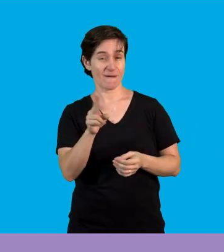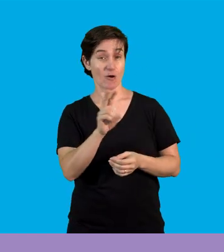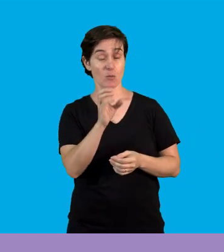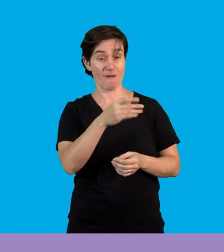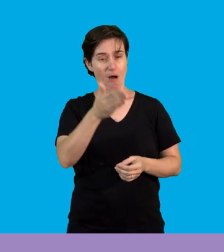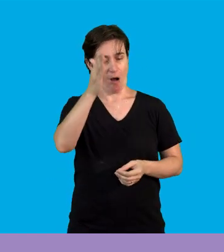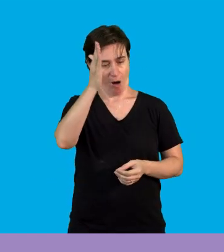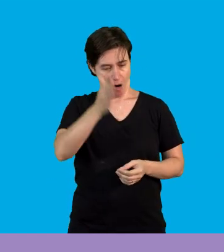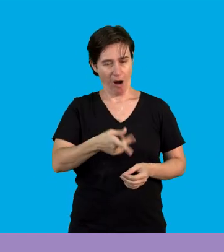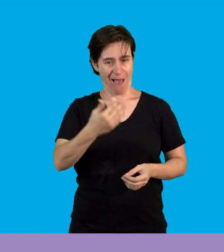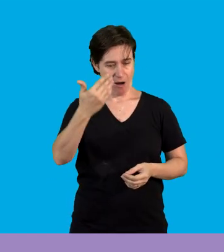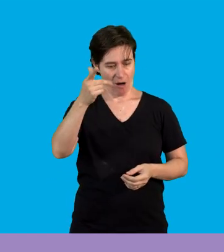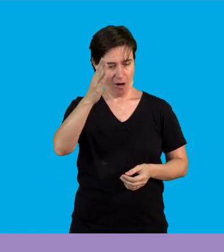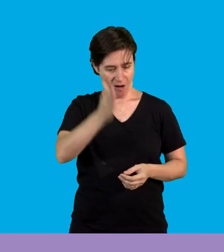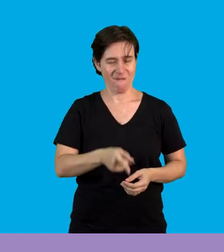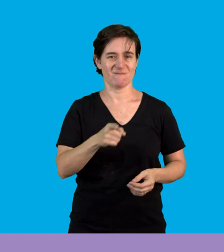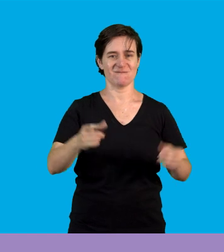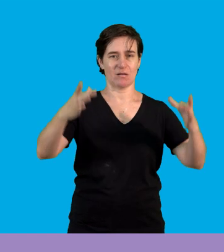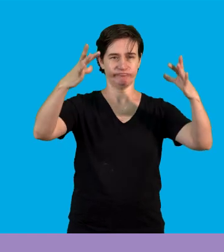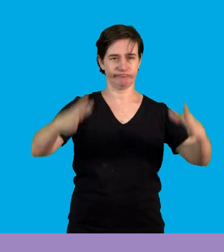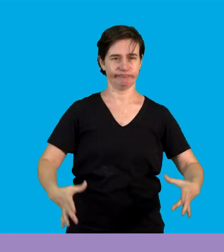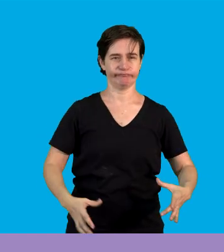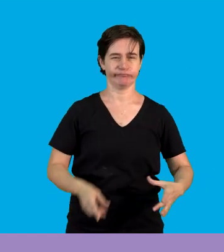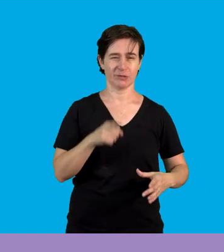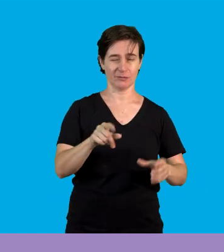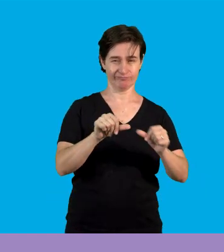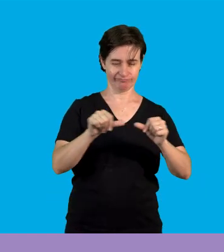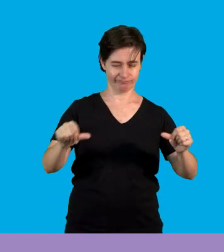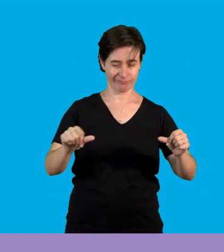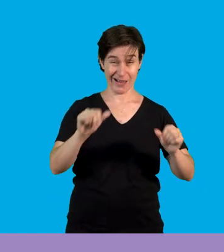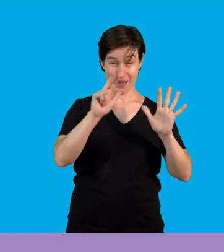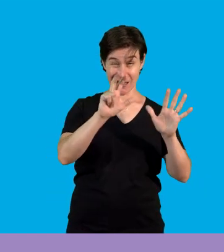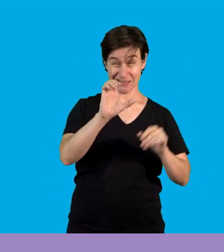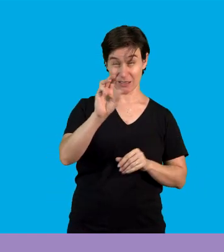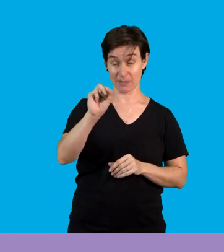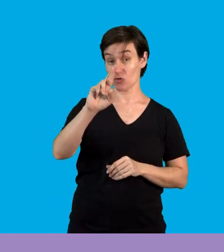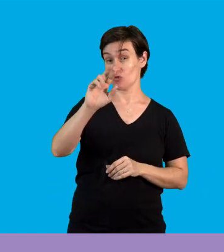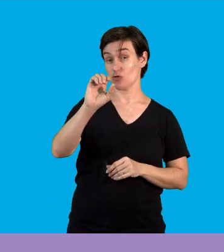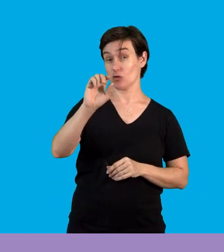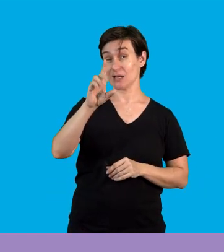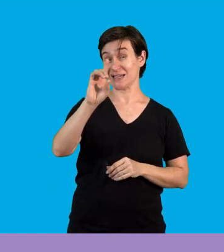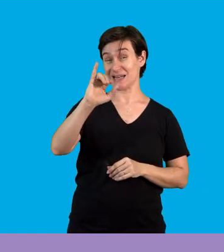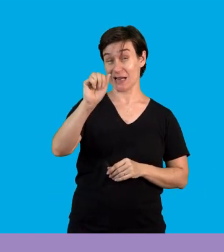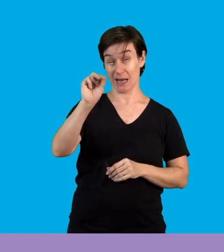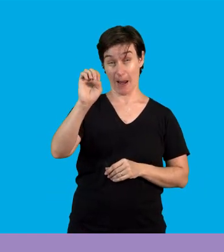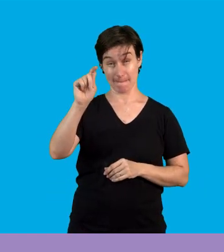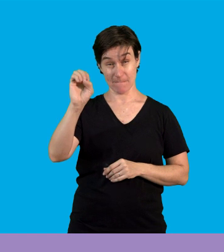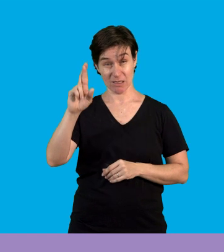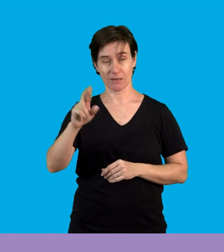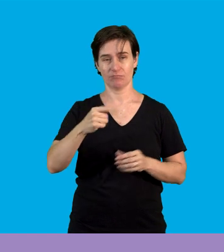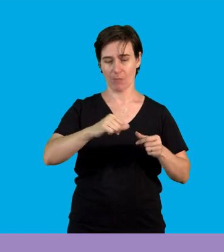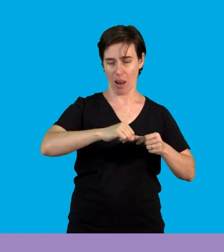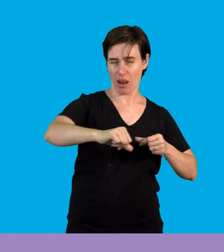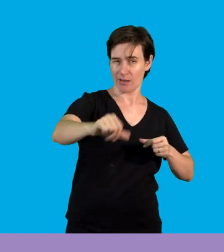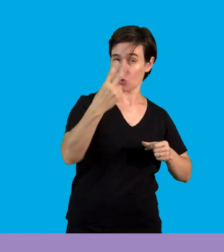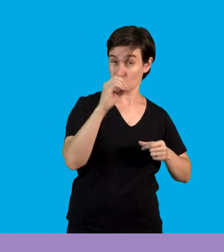half of a cylinder with a diameter of 8 centimeters and a height of 20 centimeters. Now, because this is